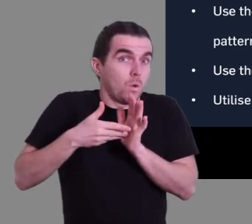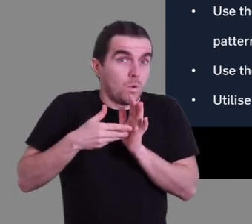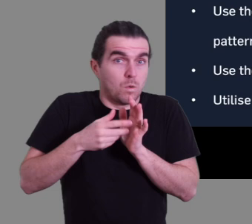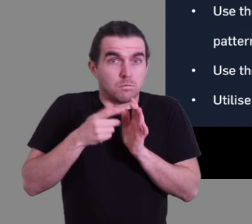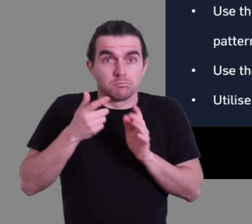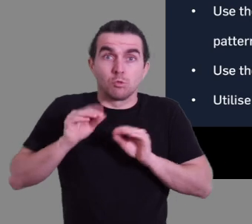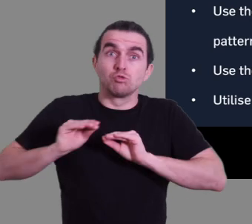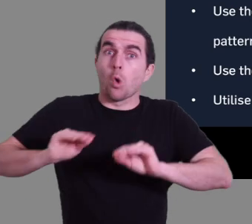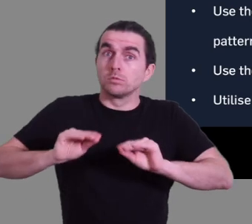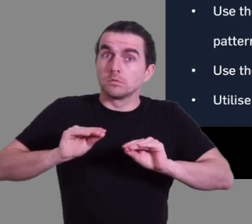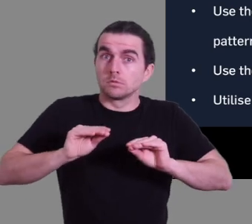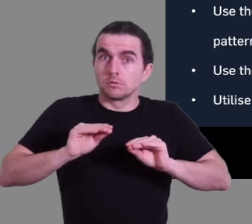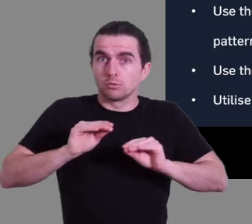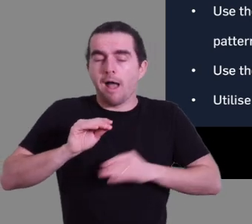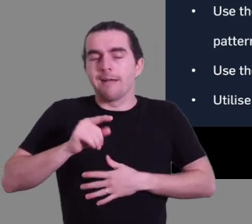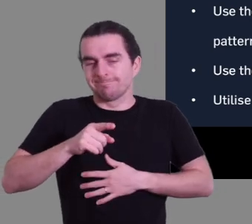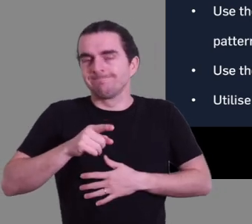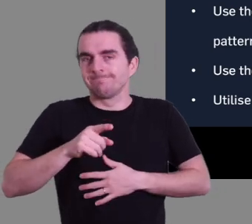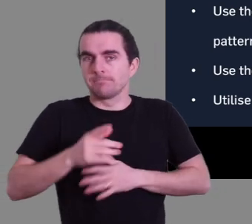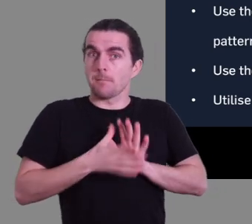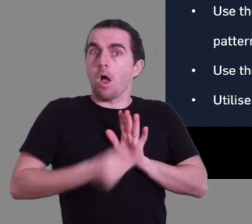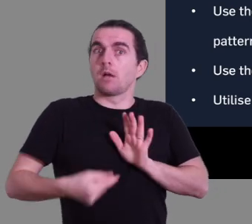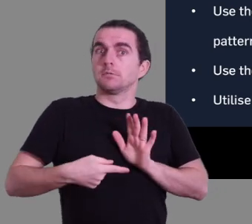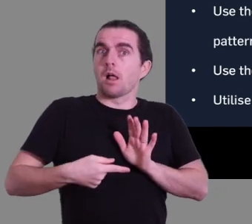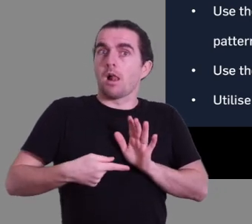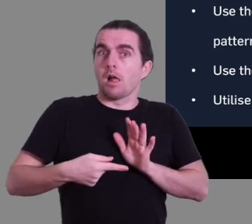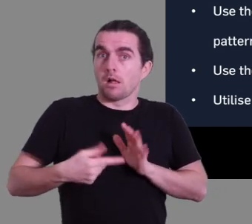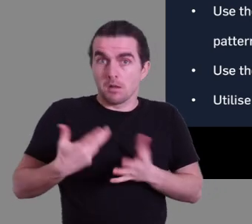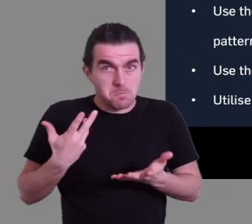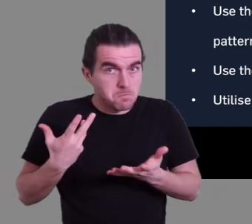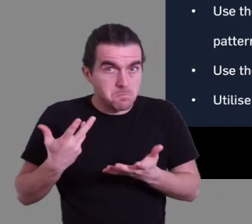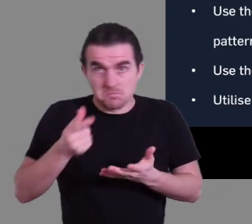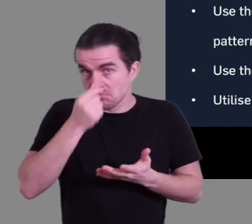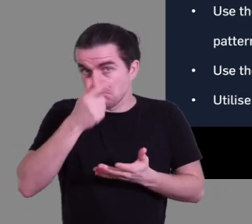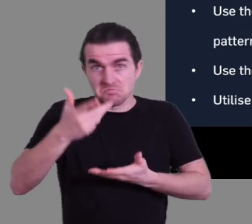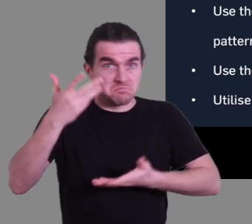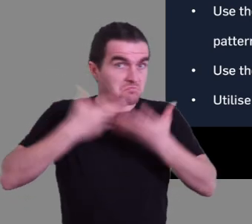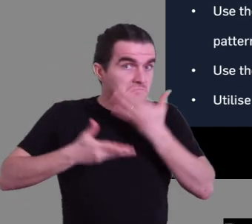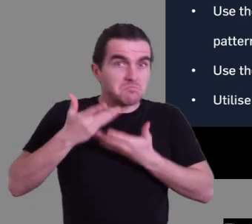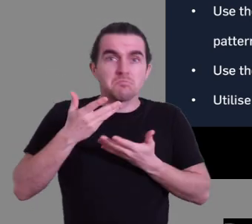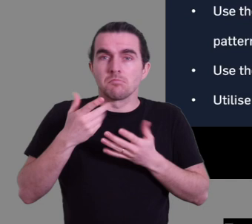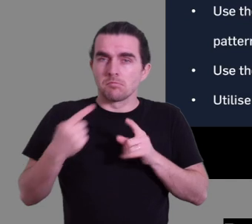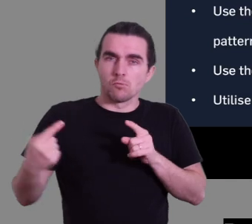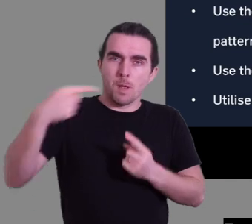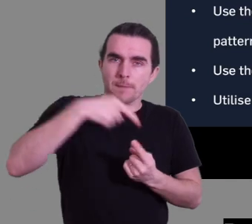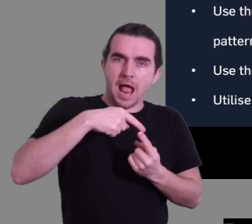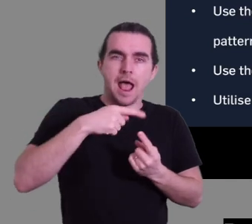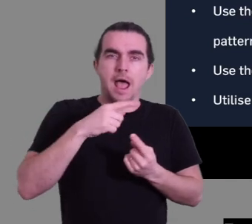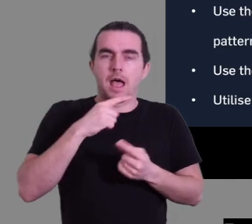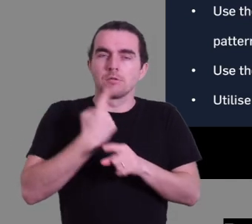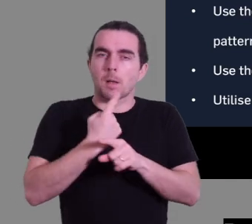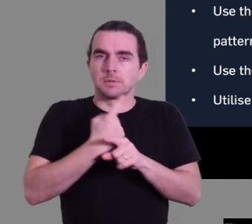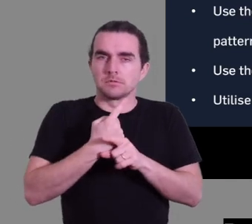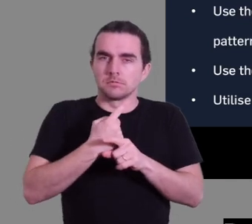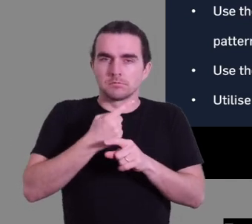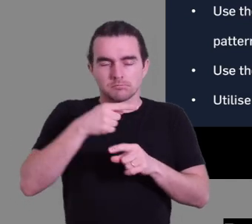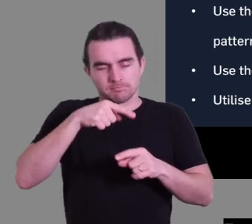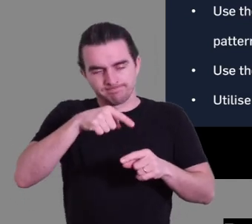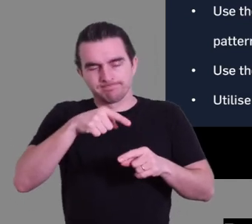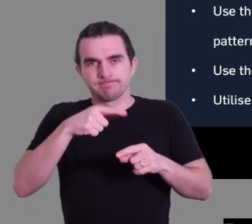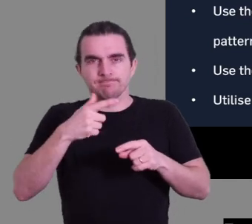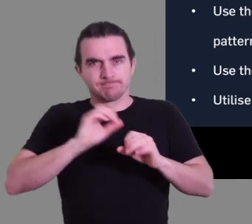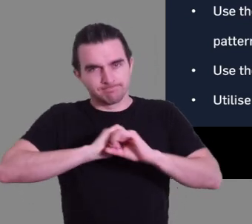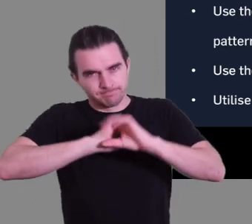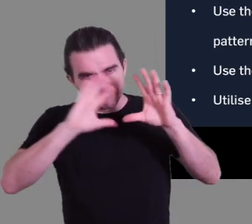also for coaches to recognise that's a model, but then referring that back to their